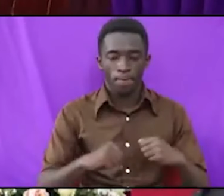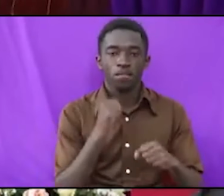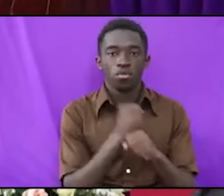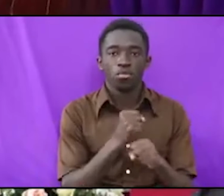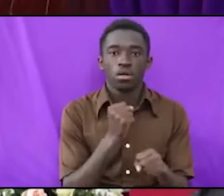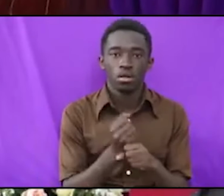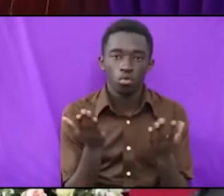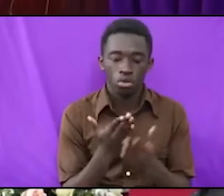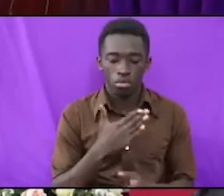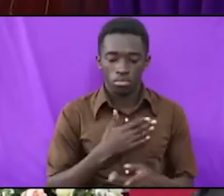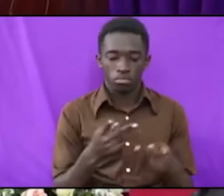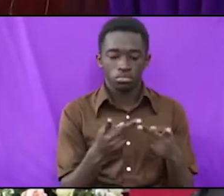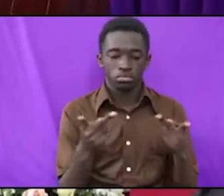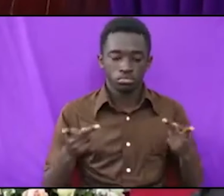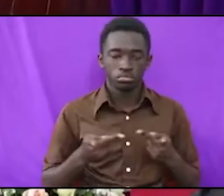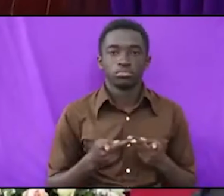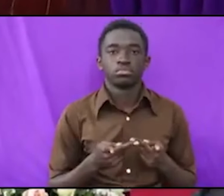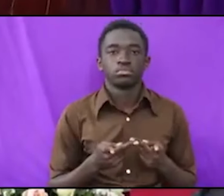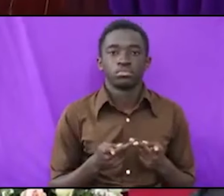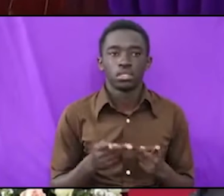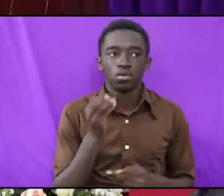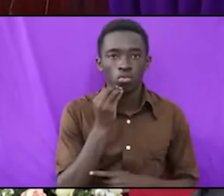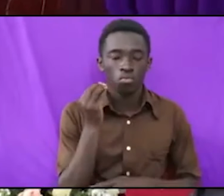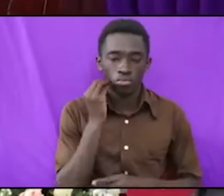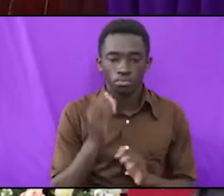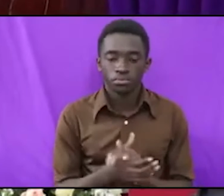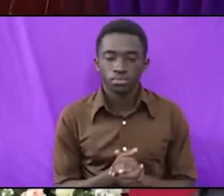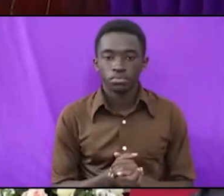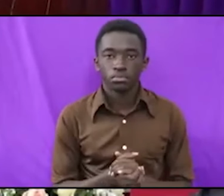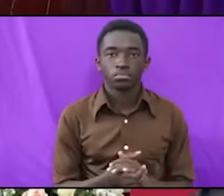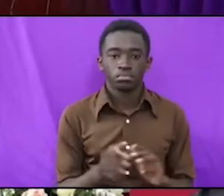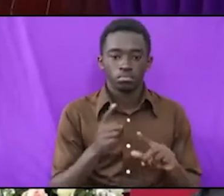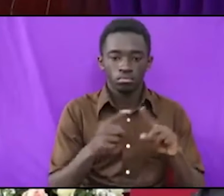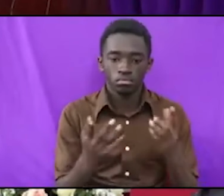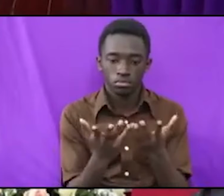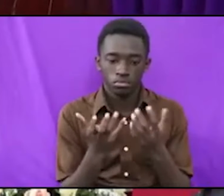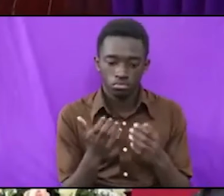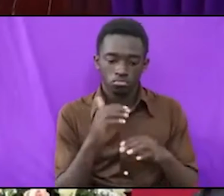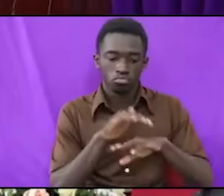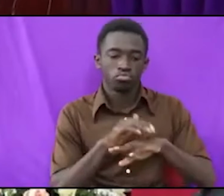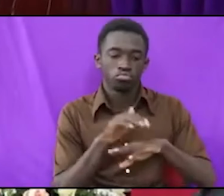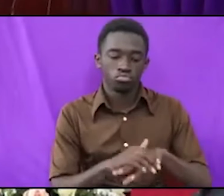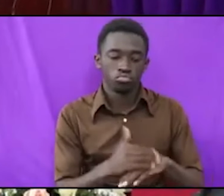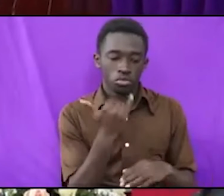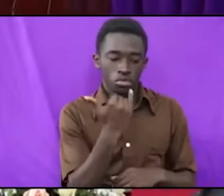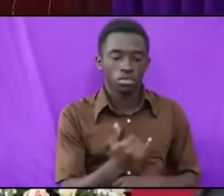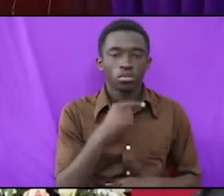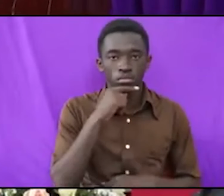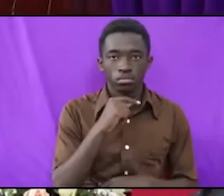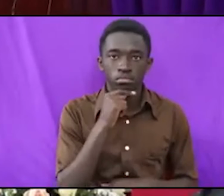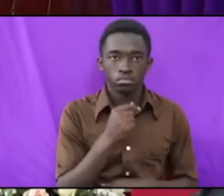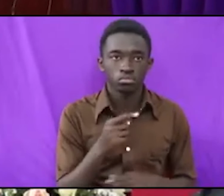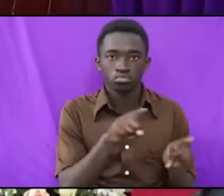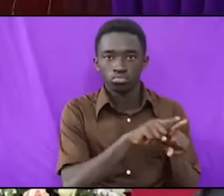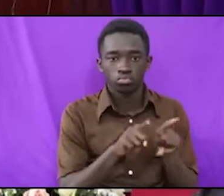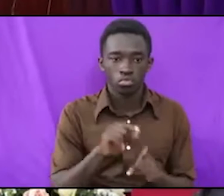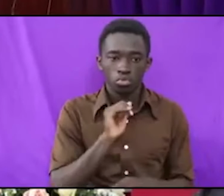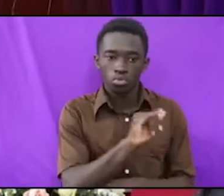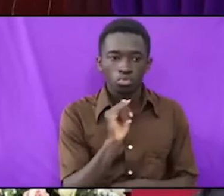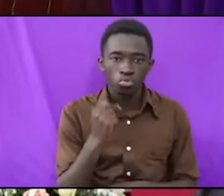my place, in state house. But I want good young men. And I want those of royal blood.